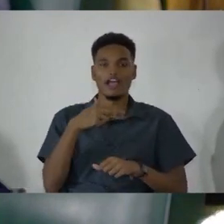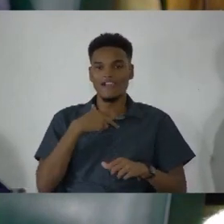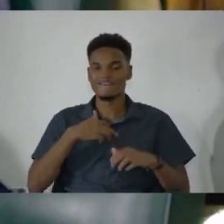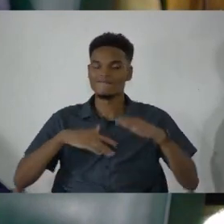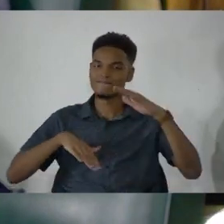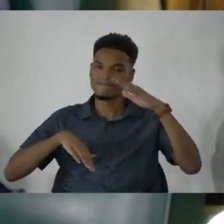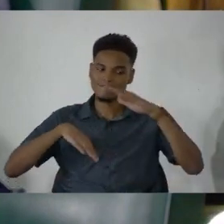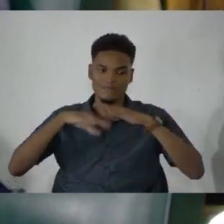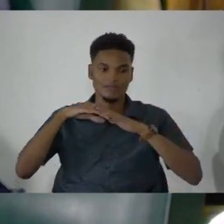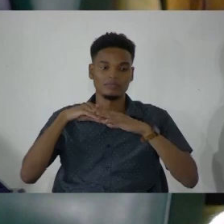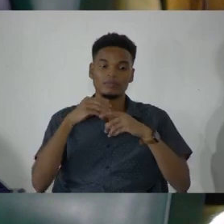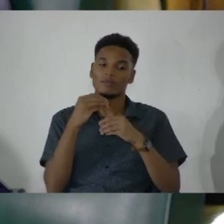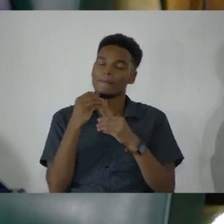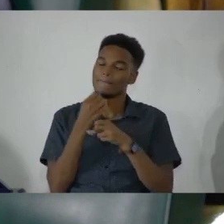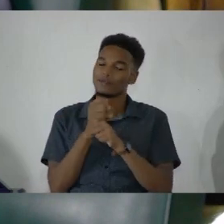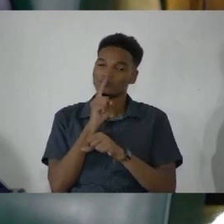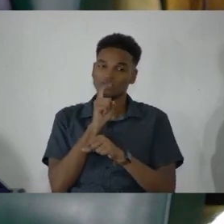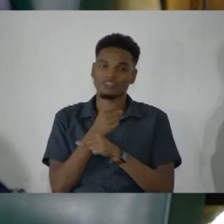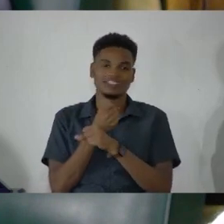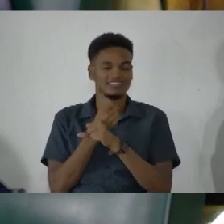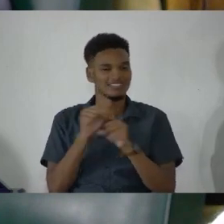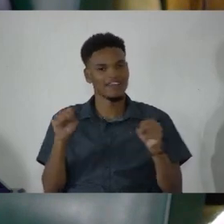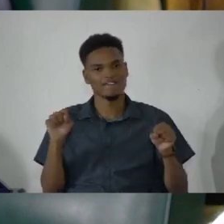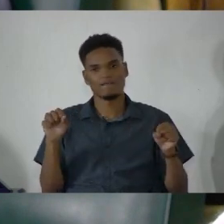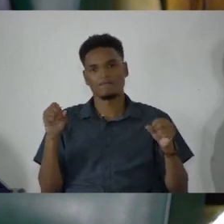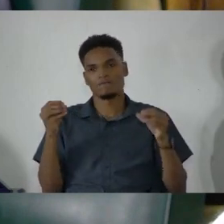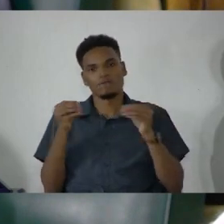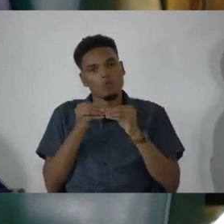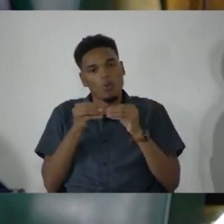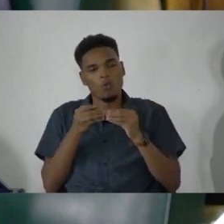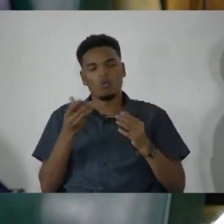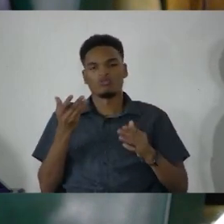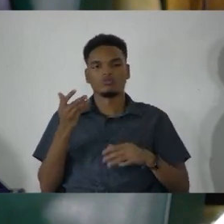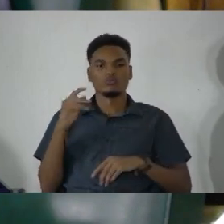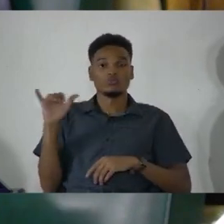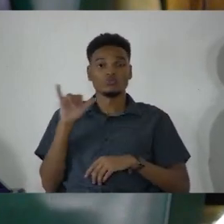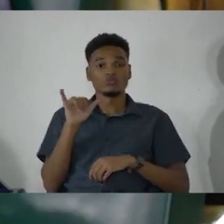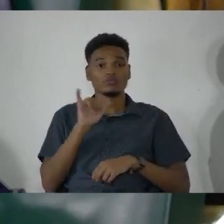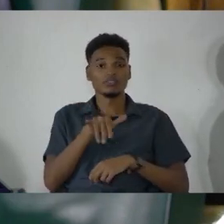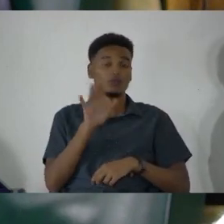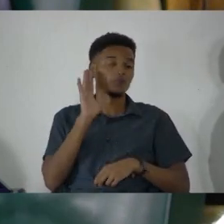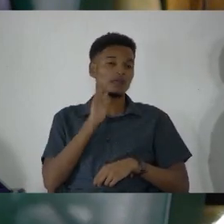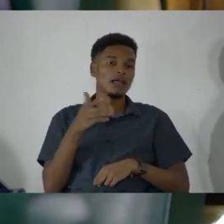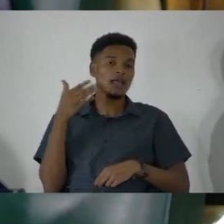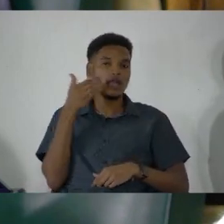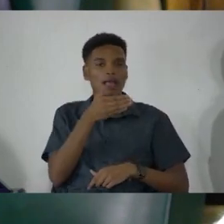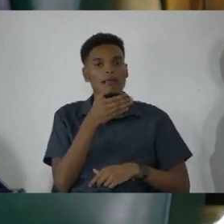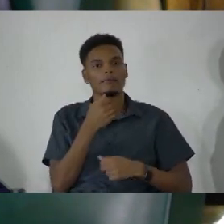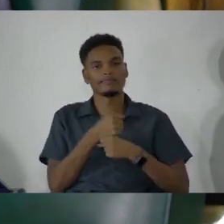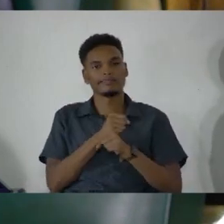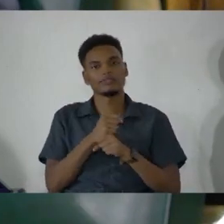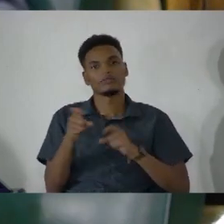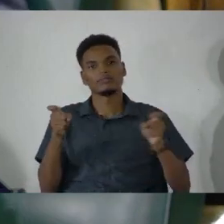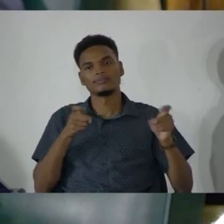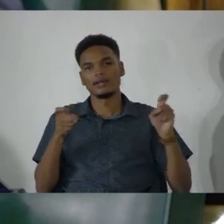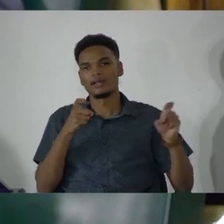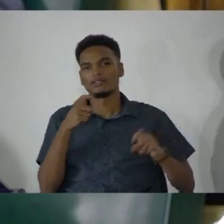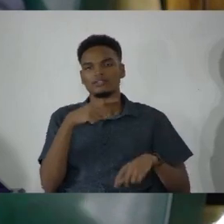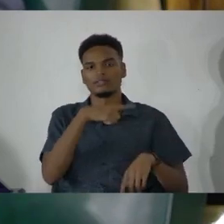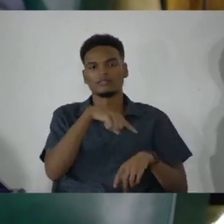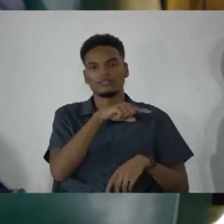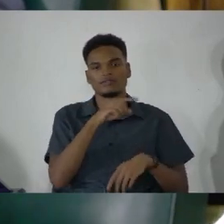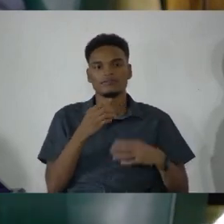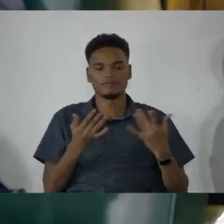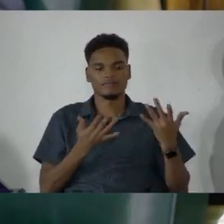safety and efficiency. It will create and manage firefighters' shift